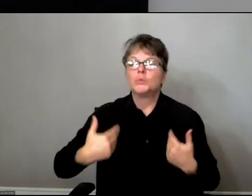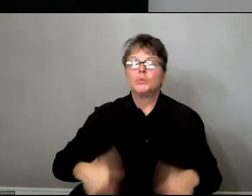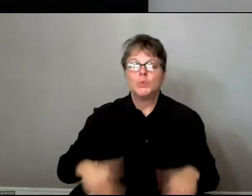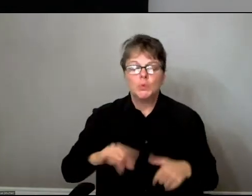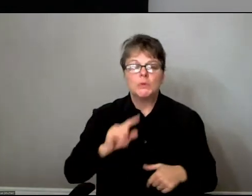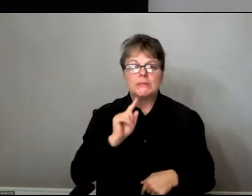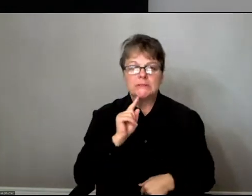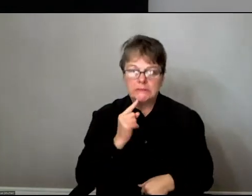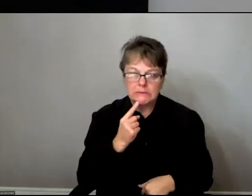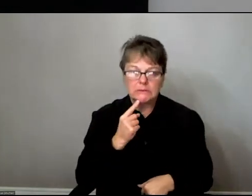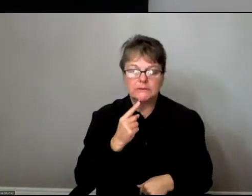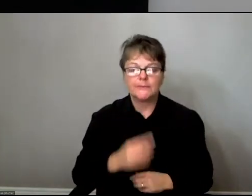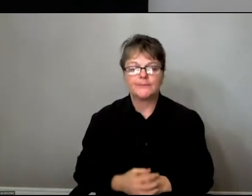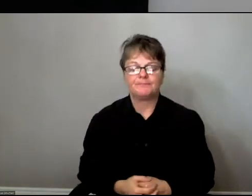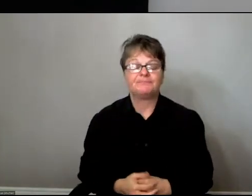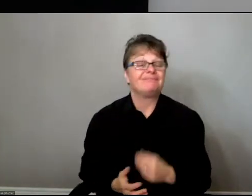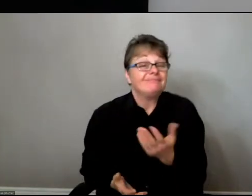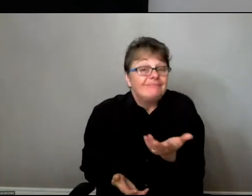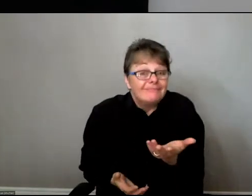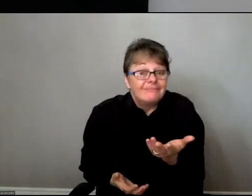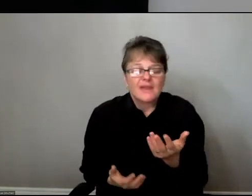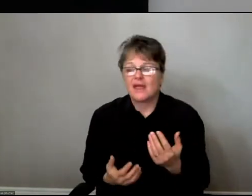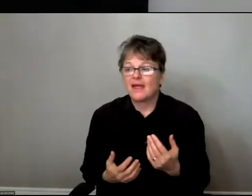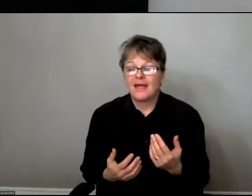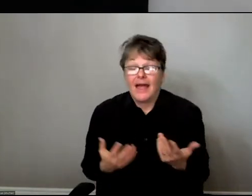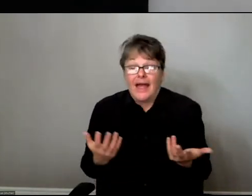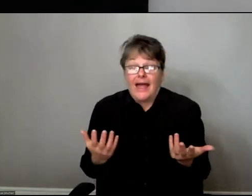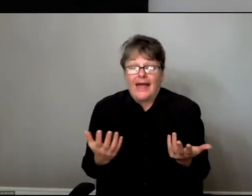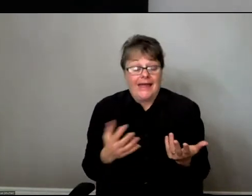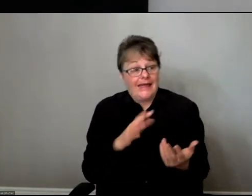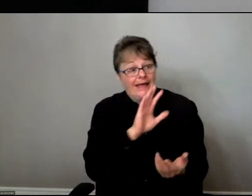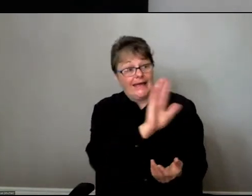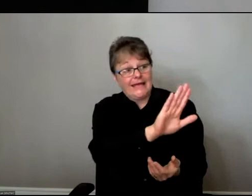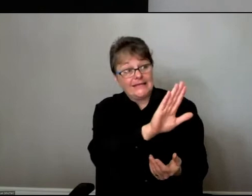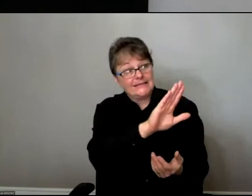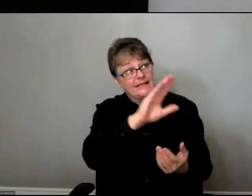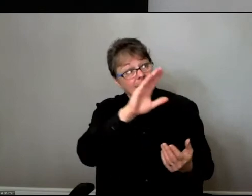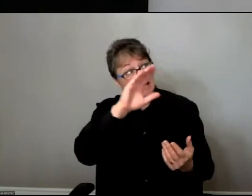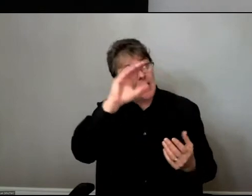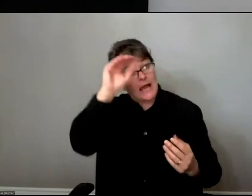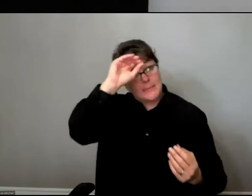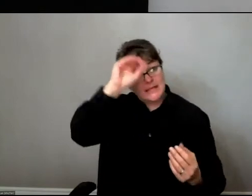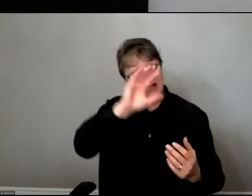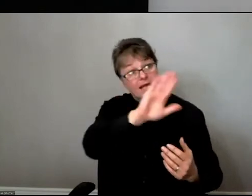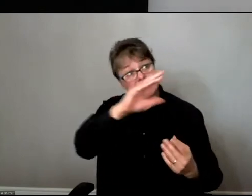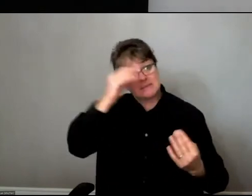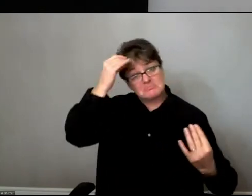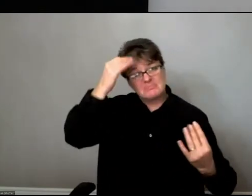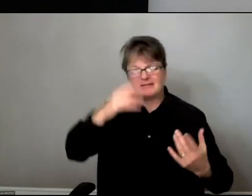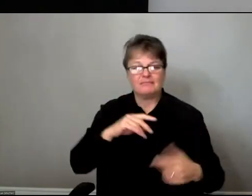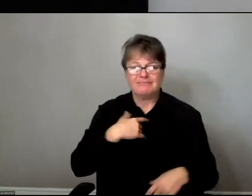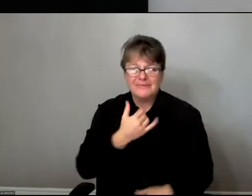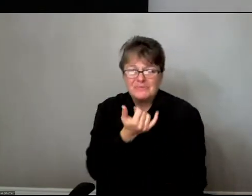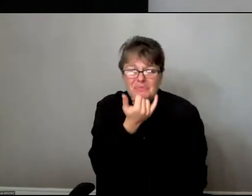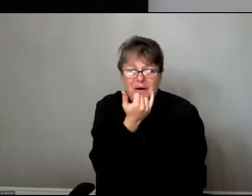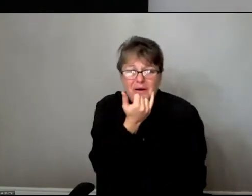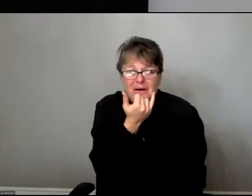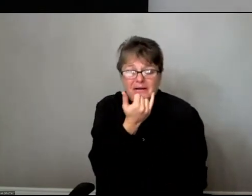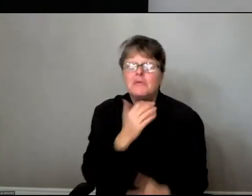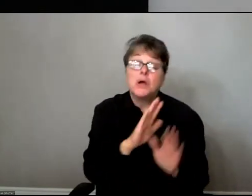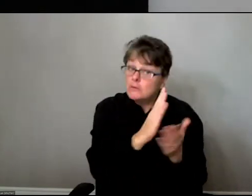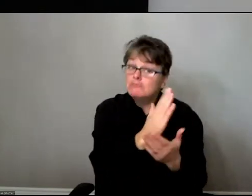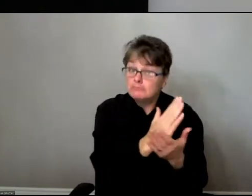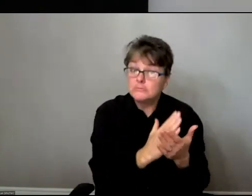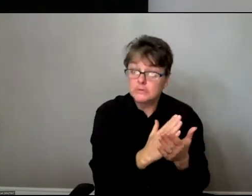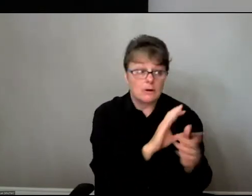Here is a typical example of judgment that was so wrong. There were some police officers who did try to help